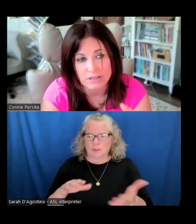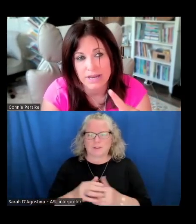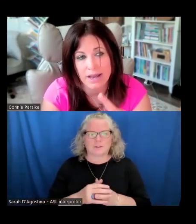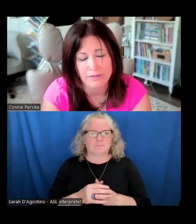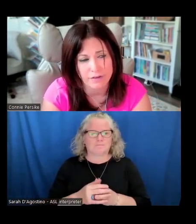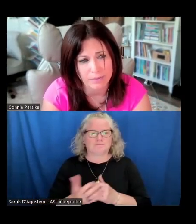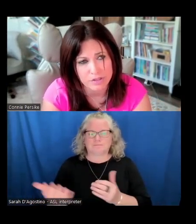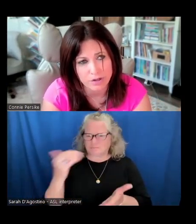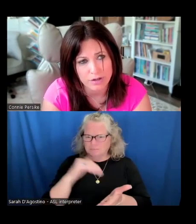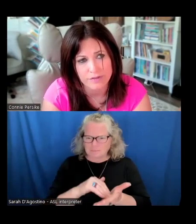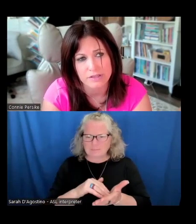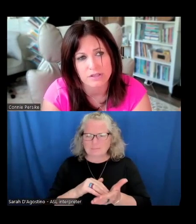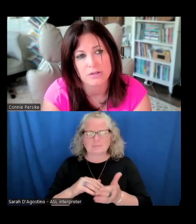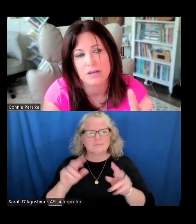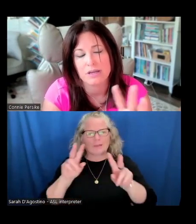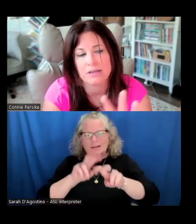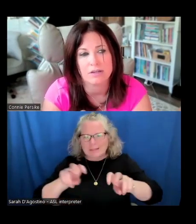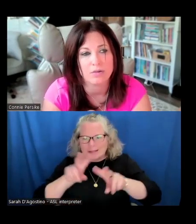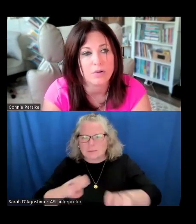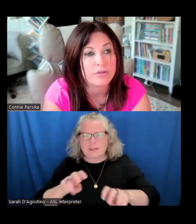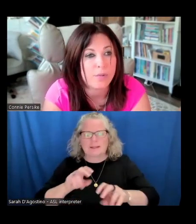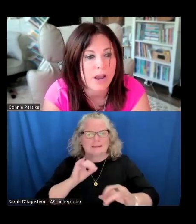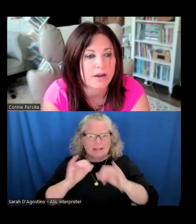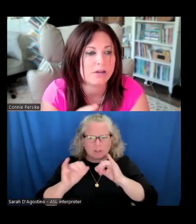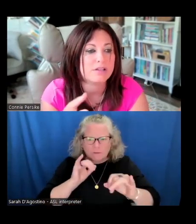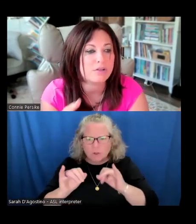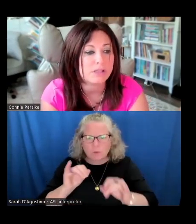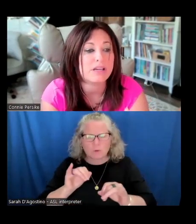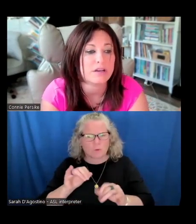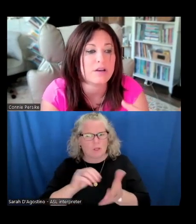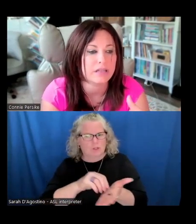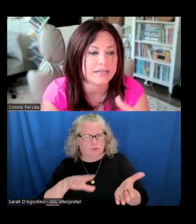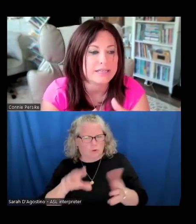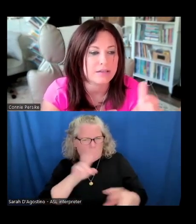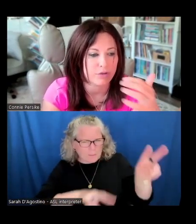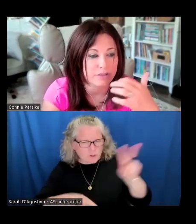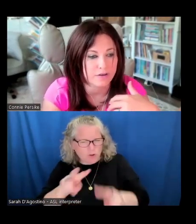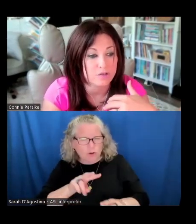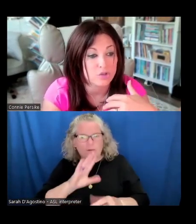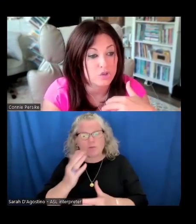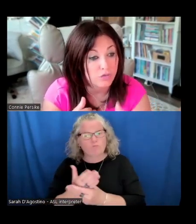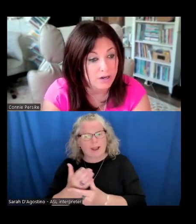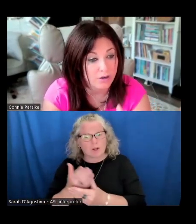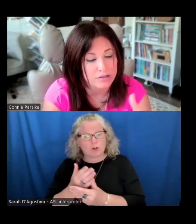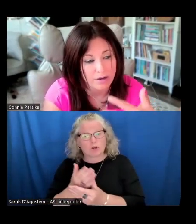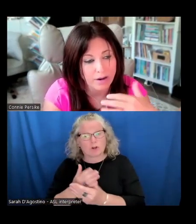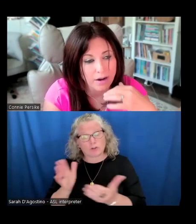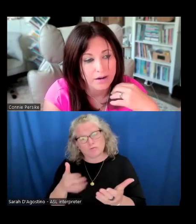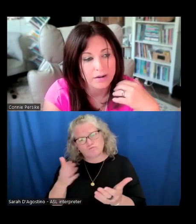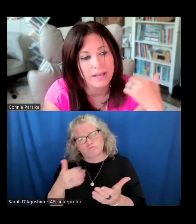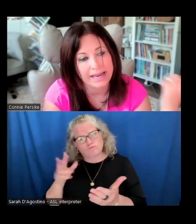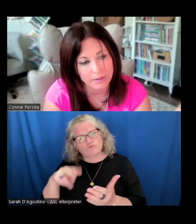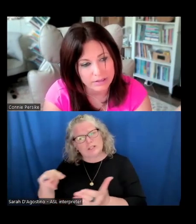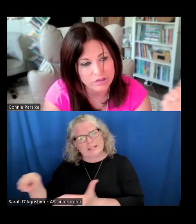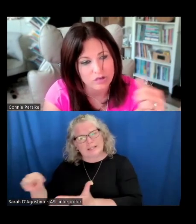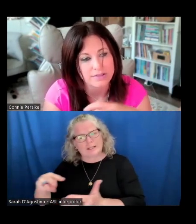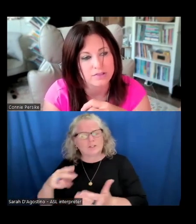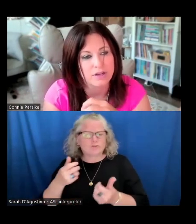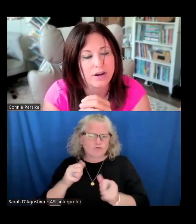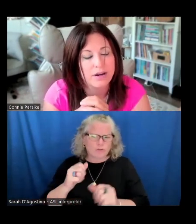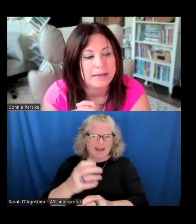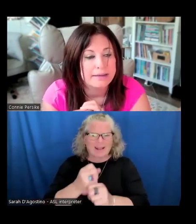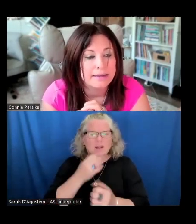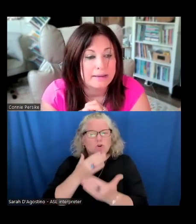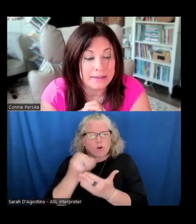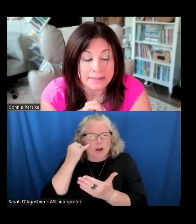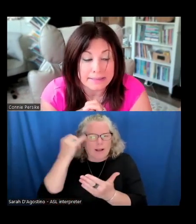interview staff, observe the student, go through records to really get a good list of what their triggers are and what their stressors